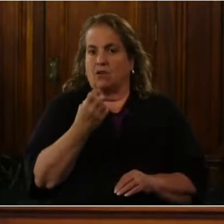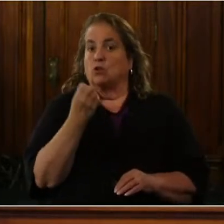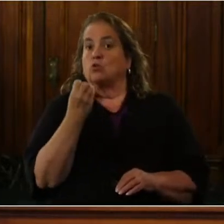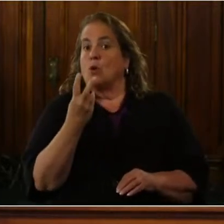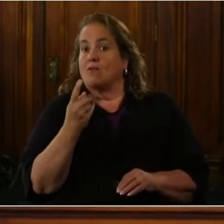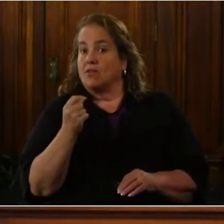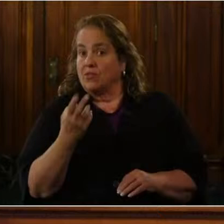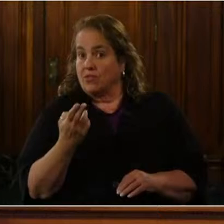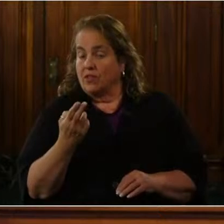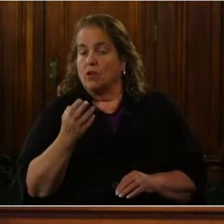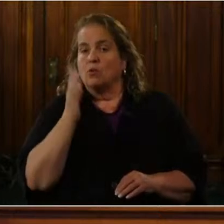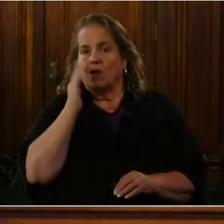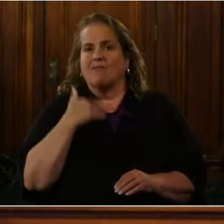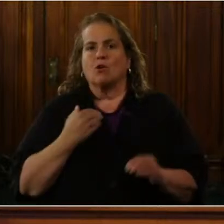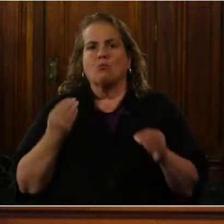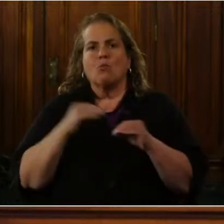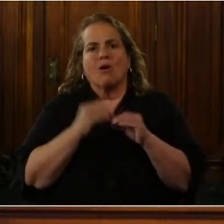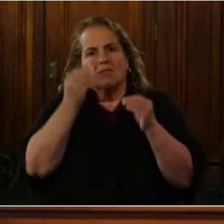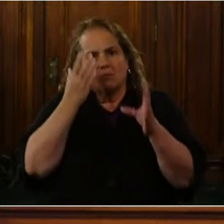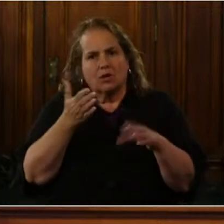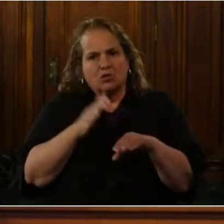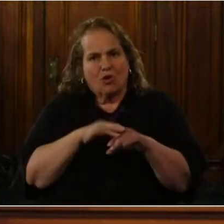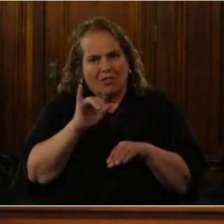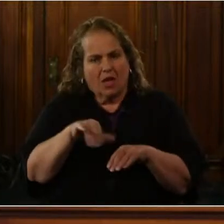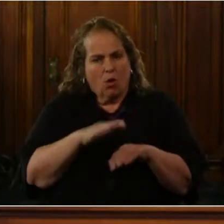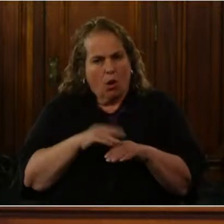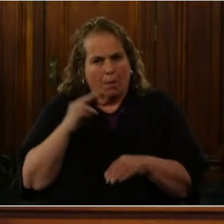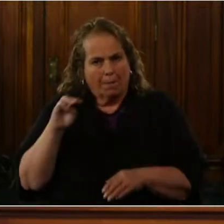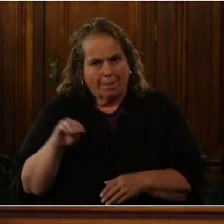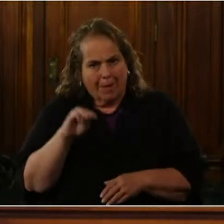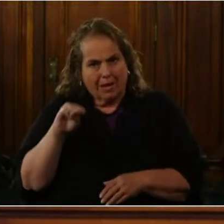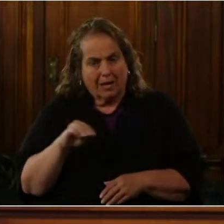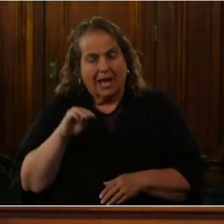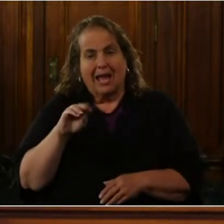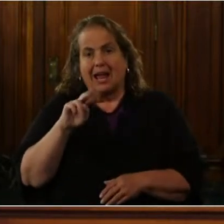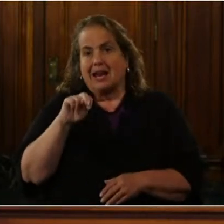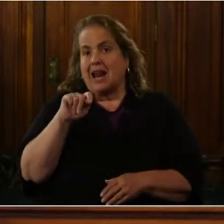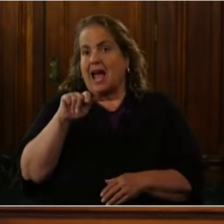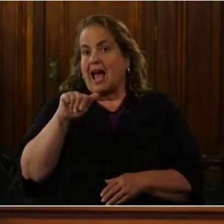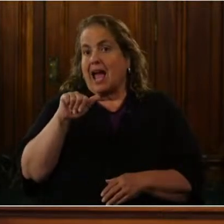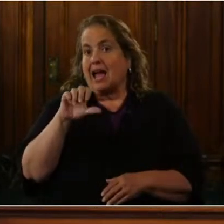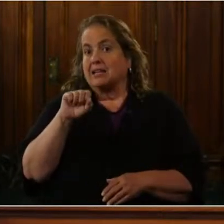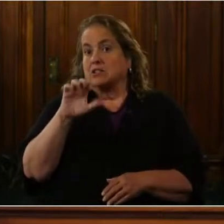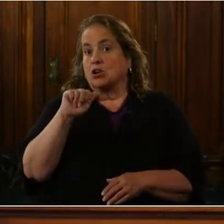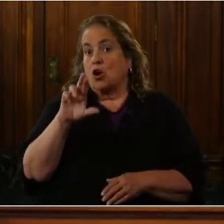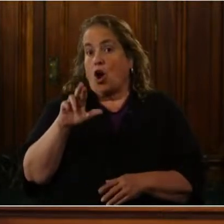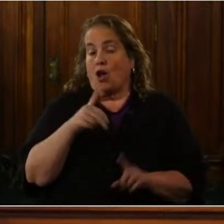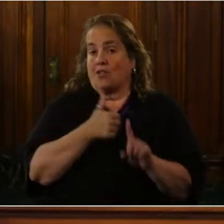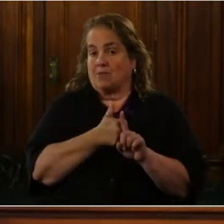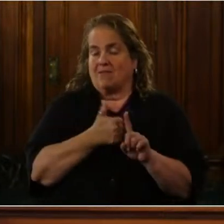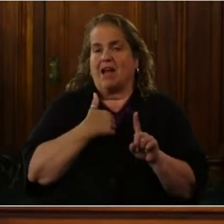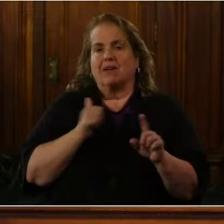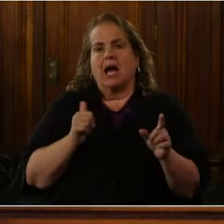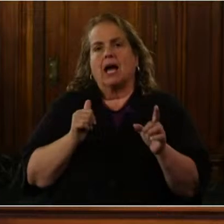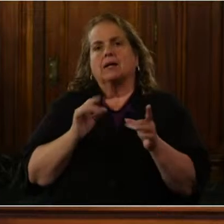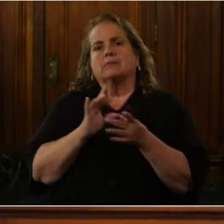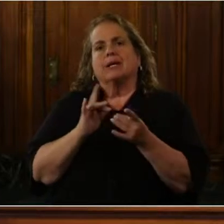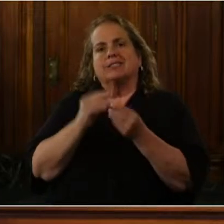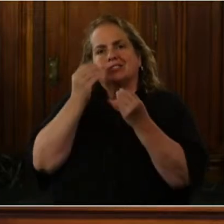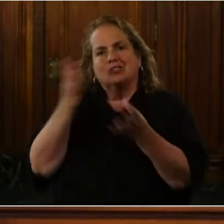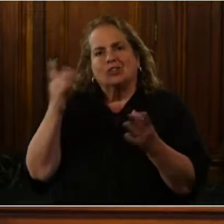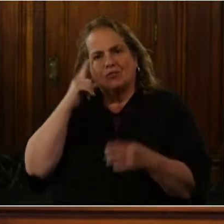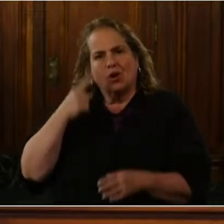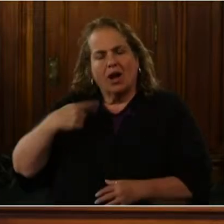12th. We'll have more information on this on Monday. NASCAR itself has a message for us that it's